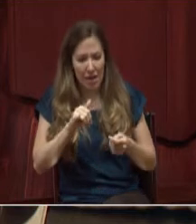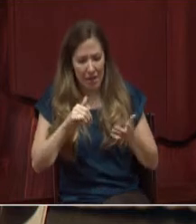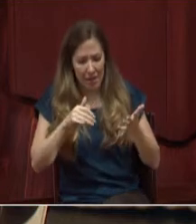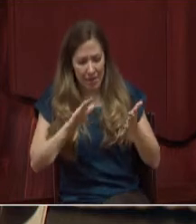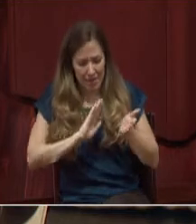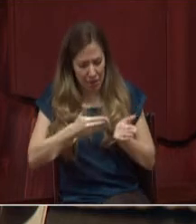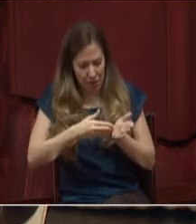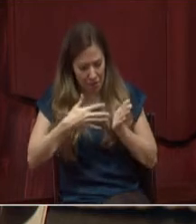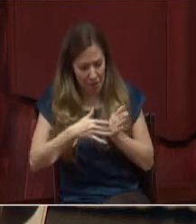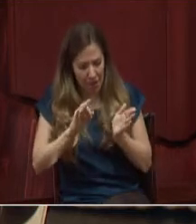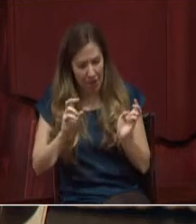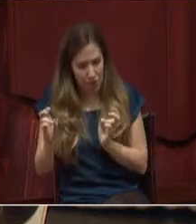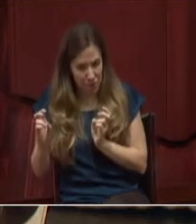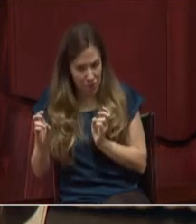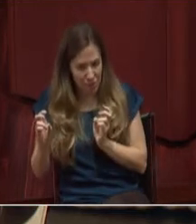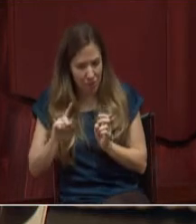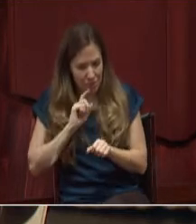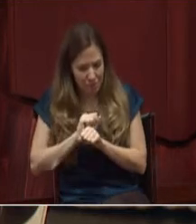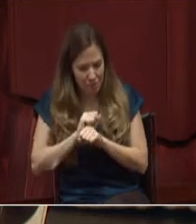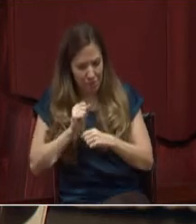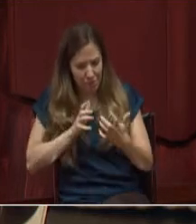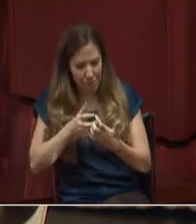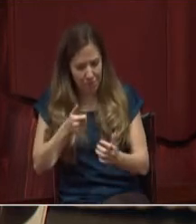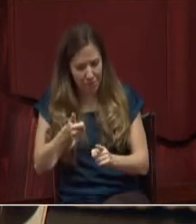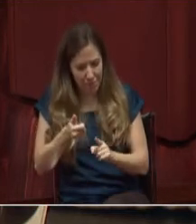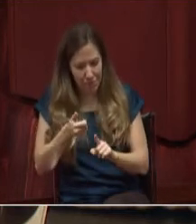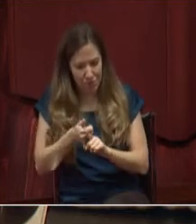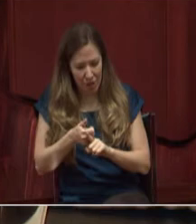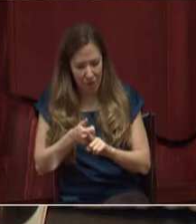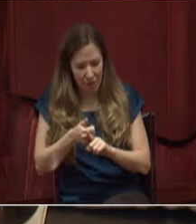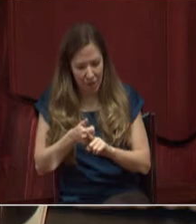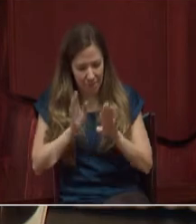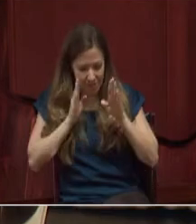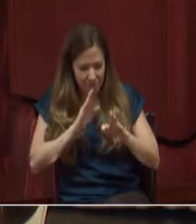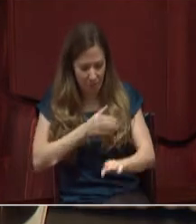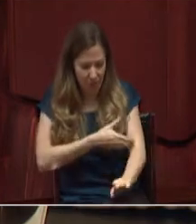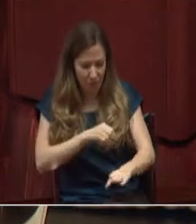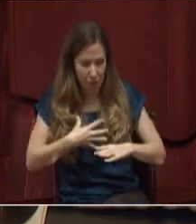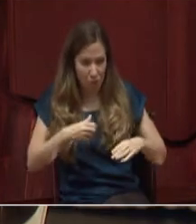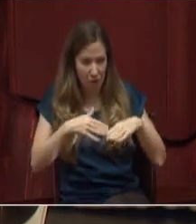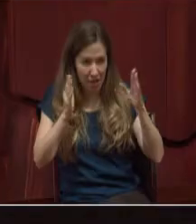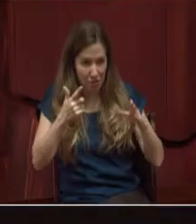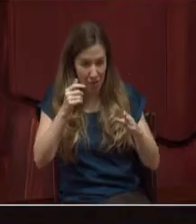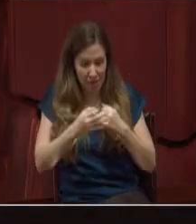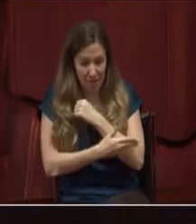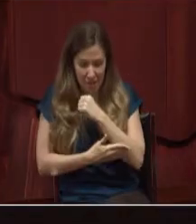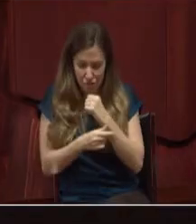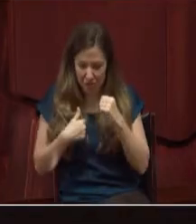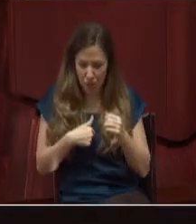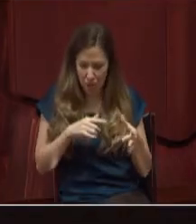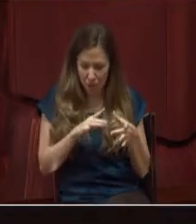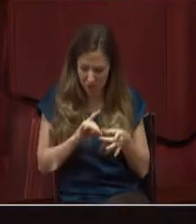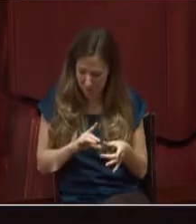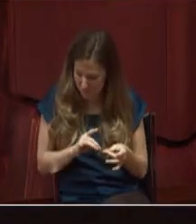decision of issues, it really suited itself to this concentration of power in the White House because of the countries and issues we were dealing with. Well, I would separate